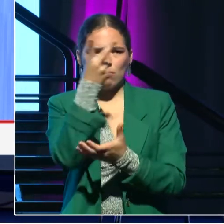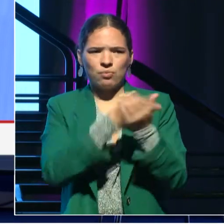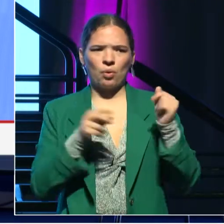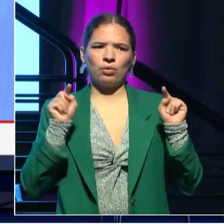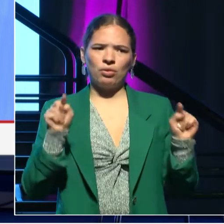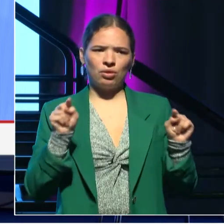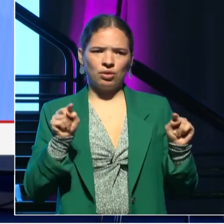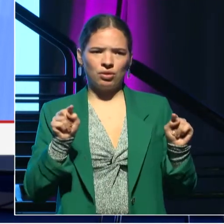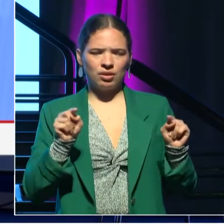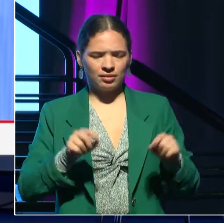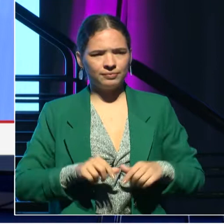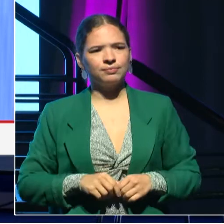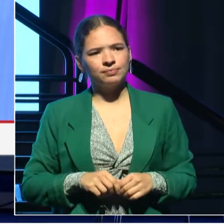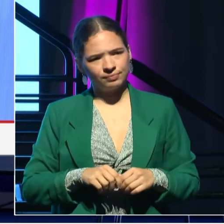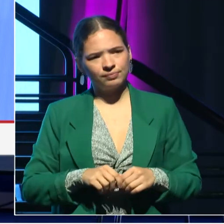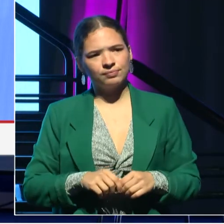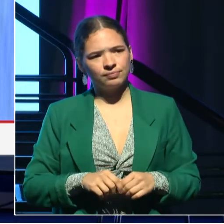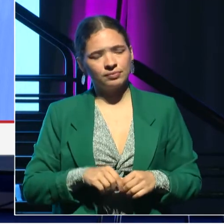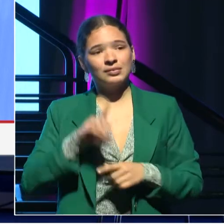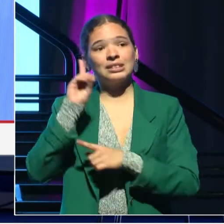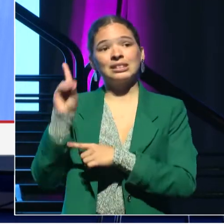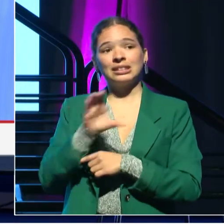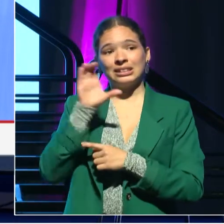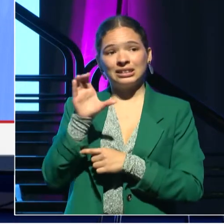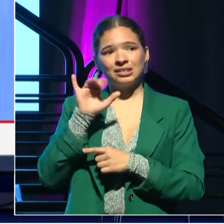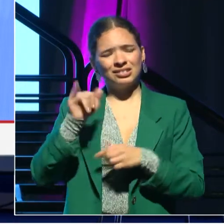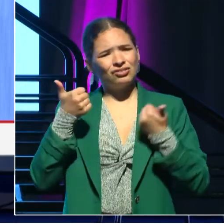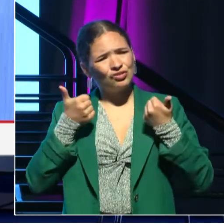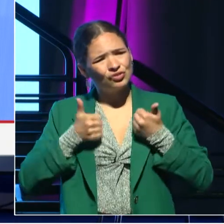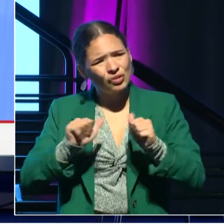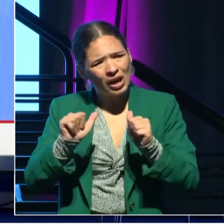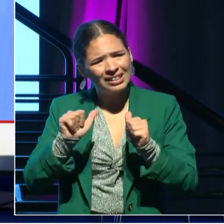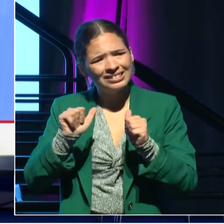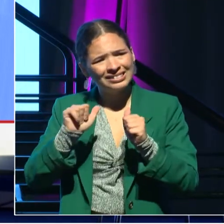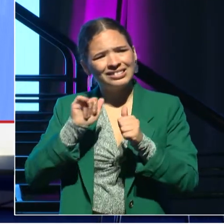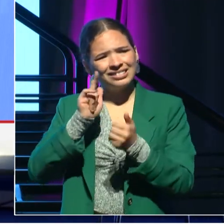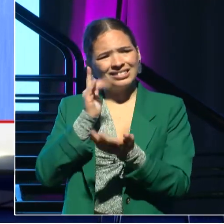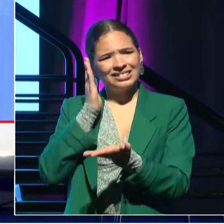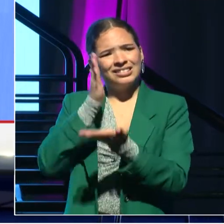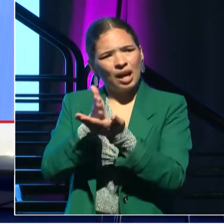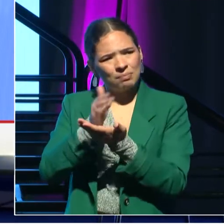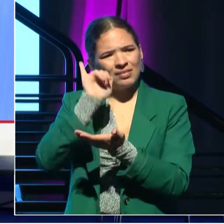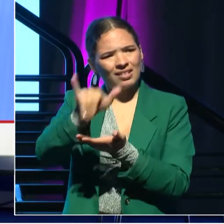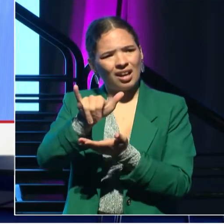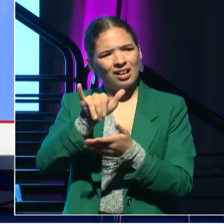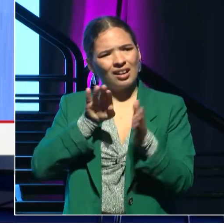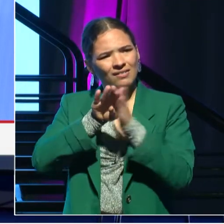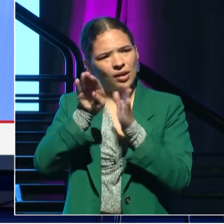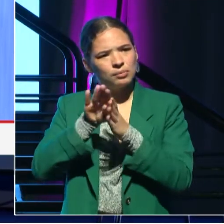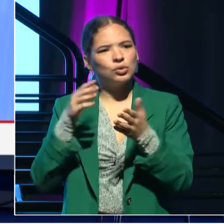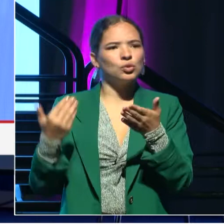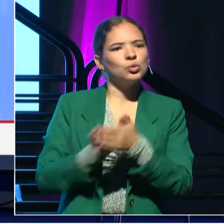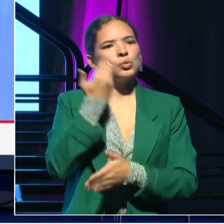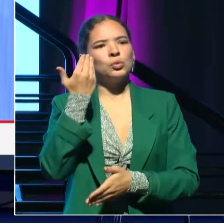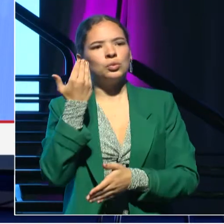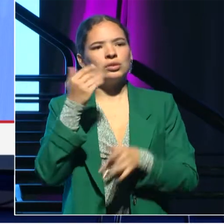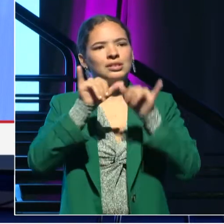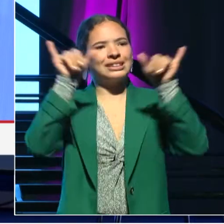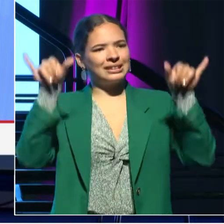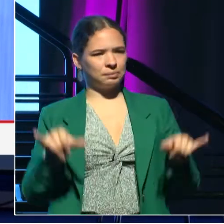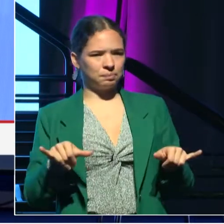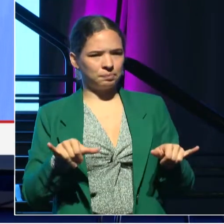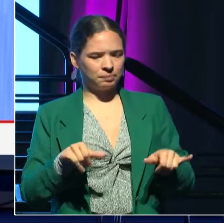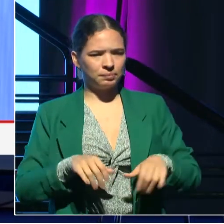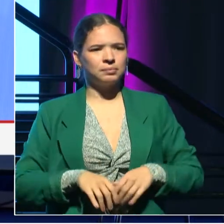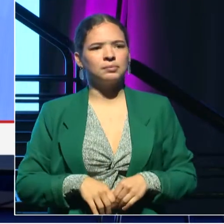are working very hard to unravel those systems and to build new ones. We are building a healthcare workforce